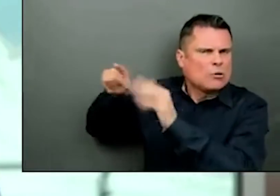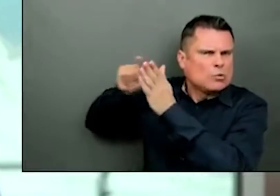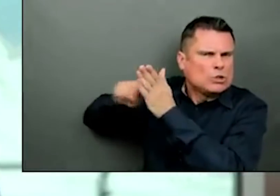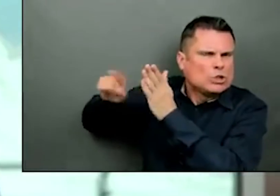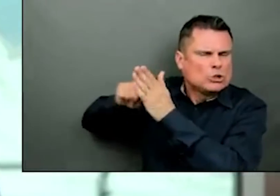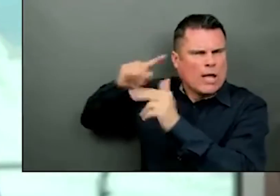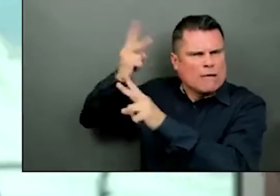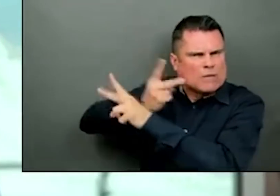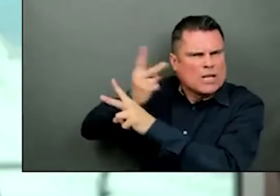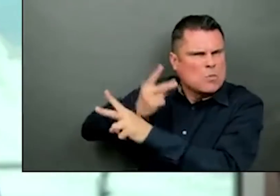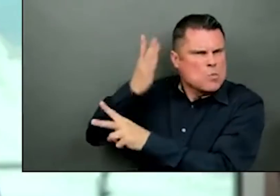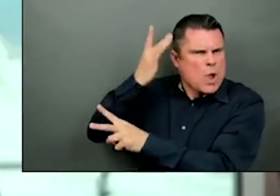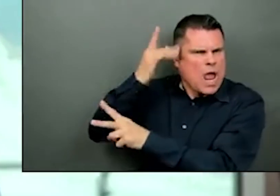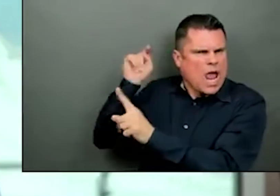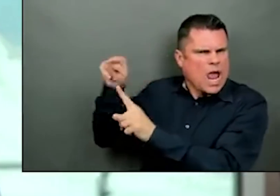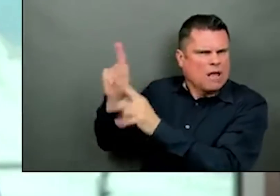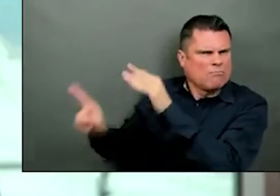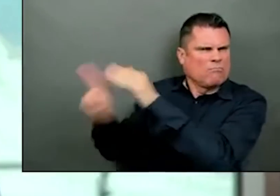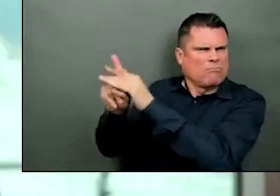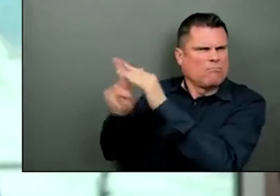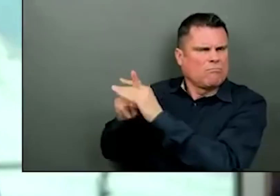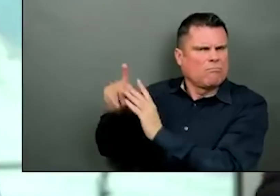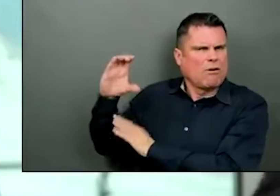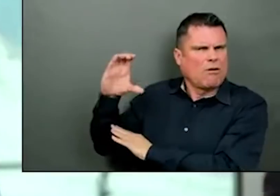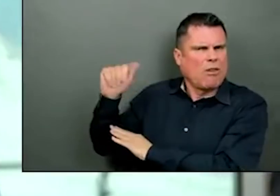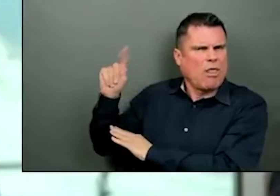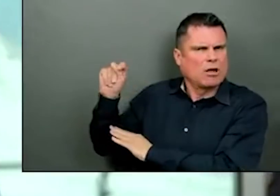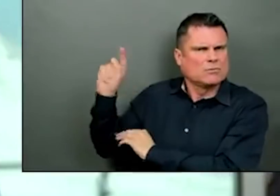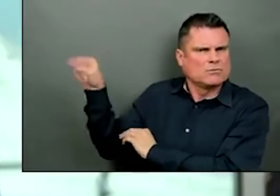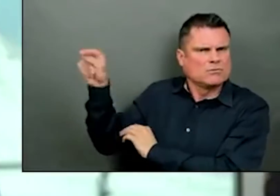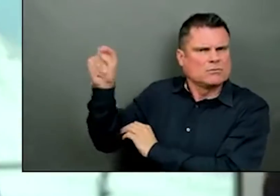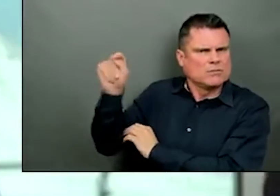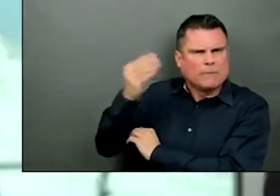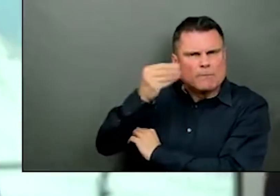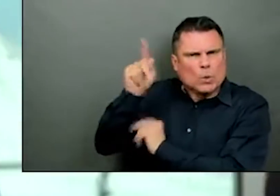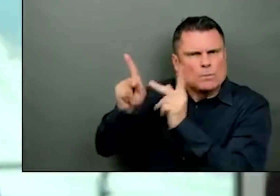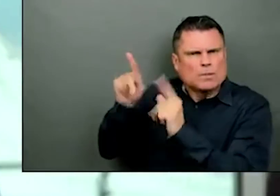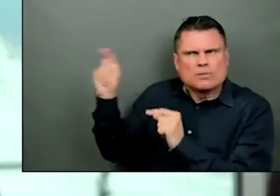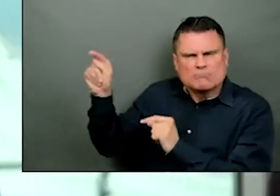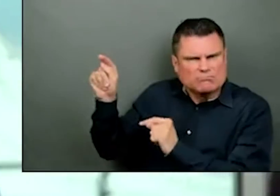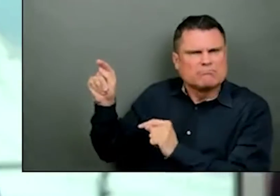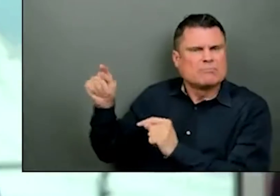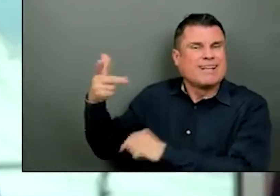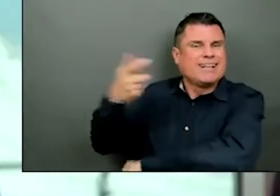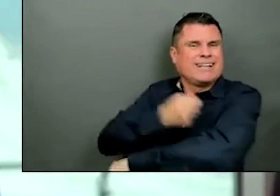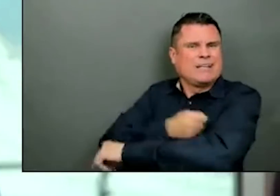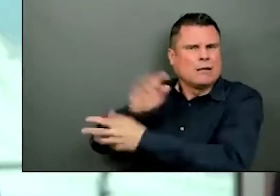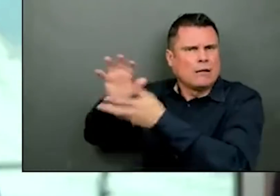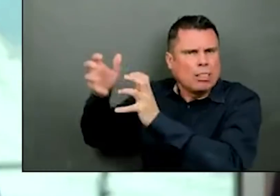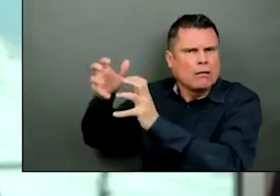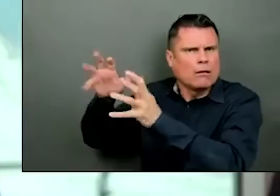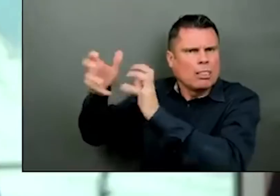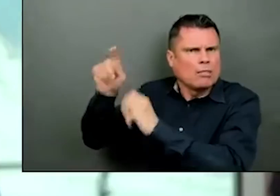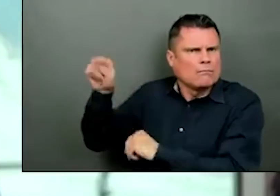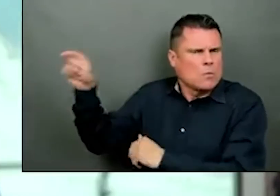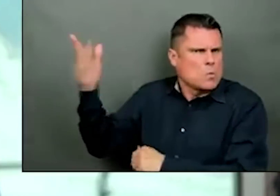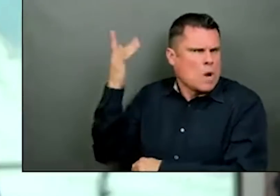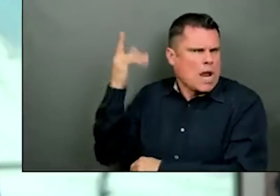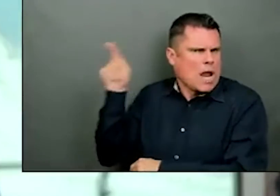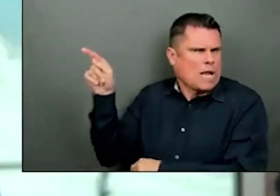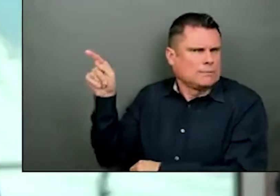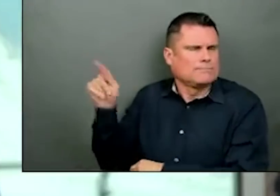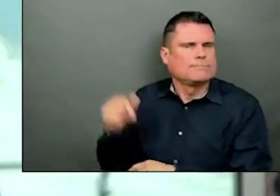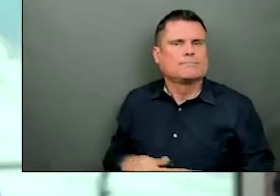we are looking very carefully. When you immunize millions of people with new vaccines, this is something we watch for, and